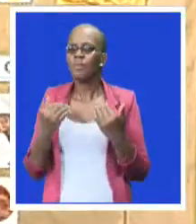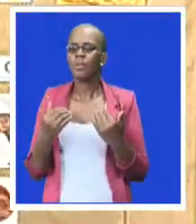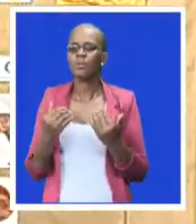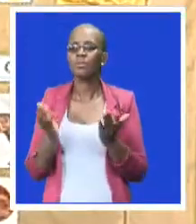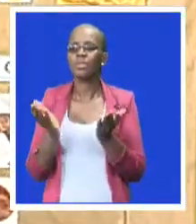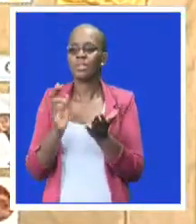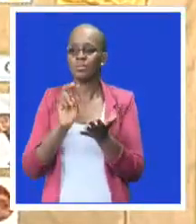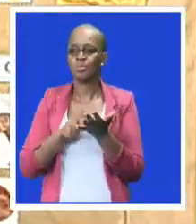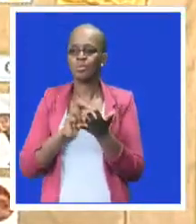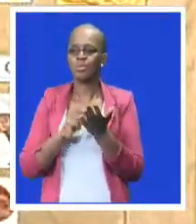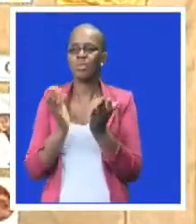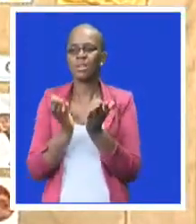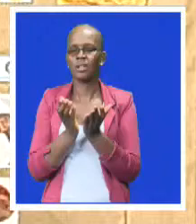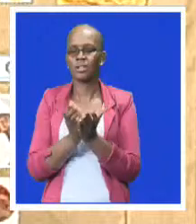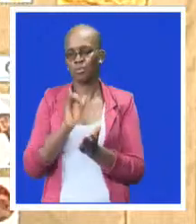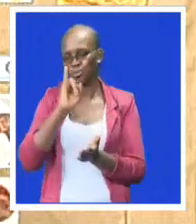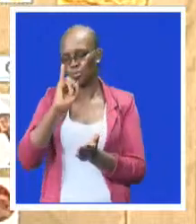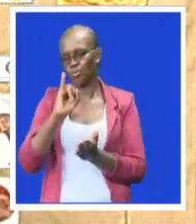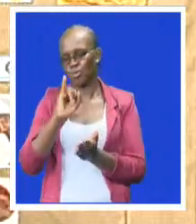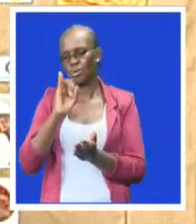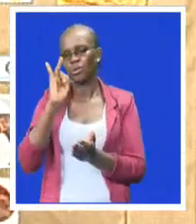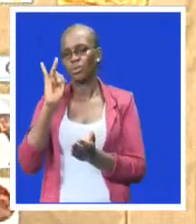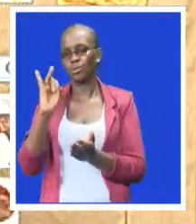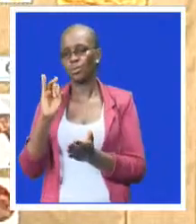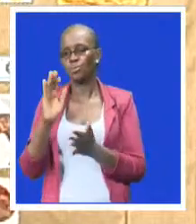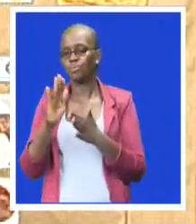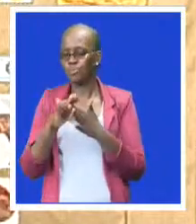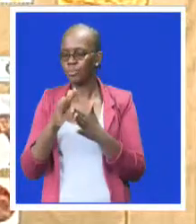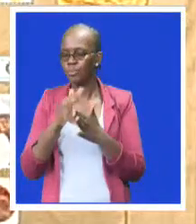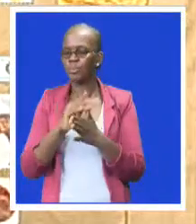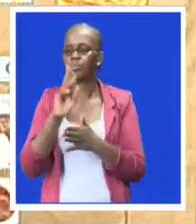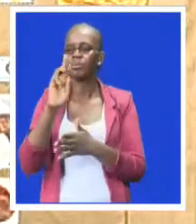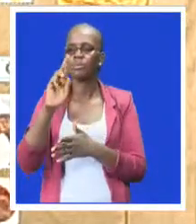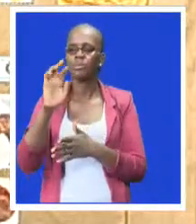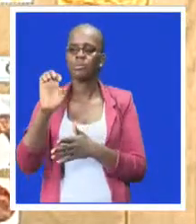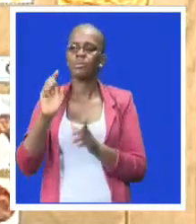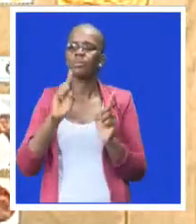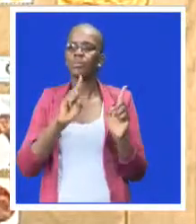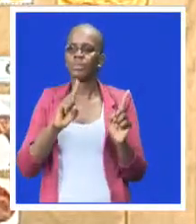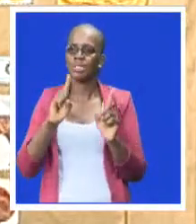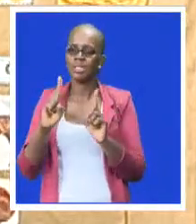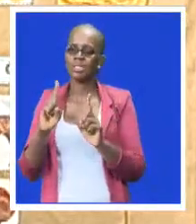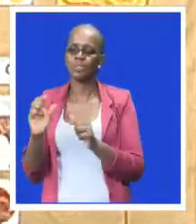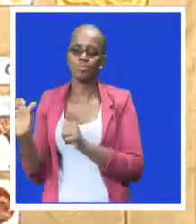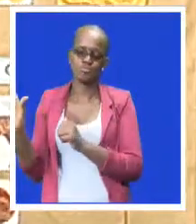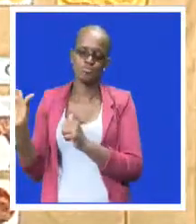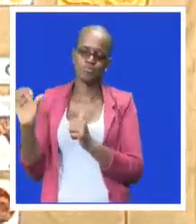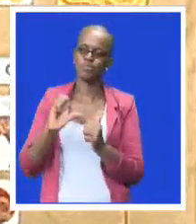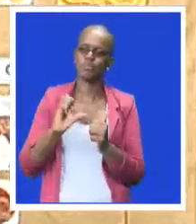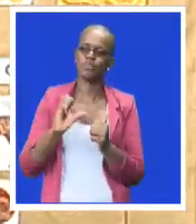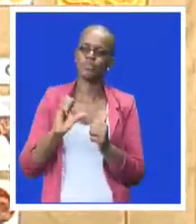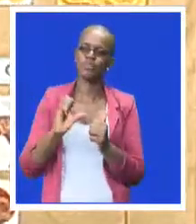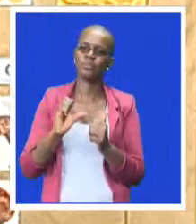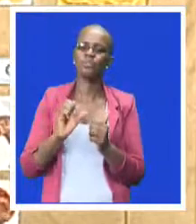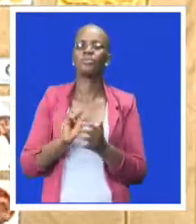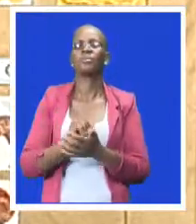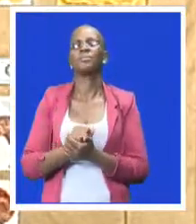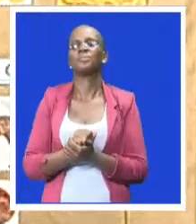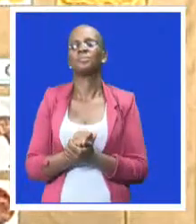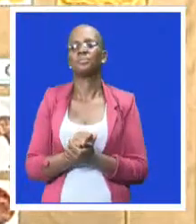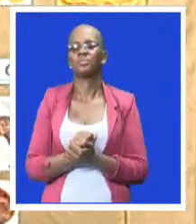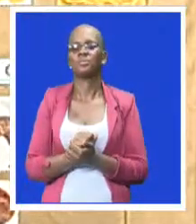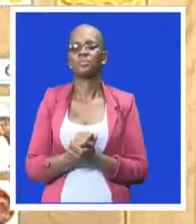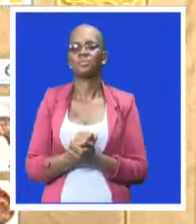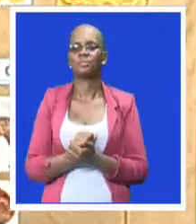2s, come closer to your screens because your religious education teacher, Teacher Wiseman Gwenya, will be back after